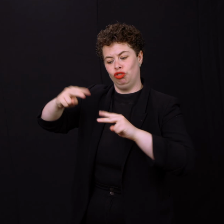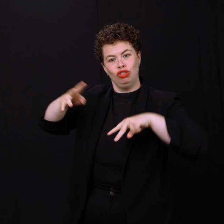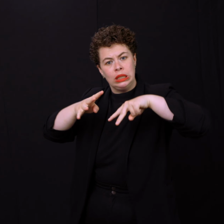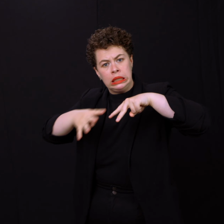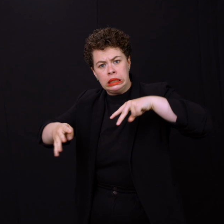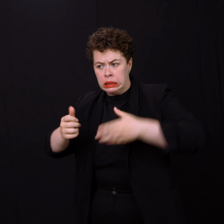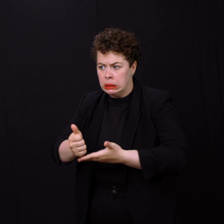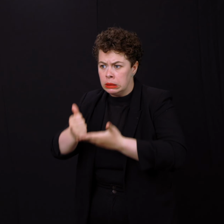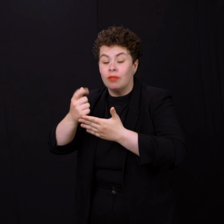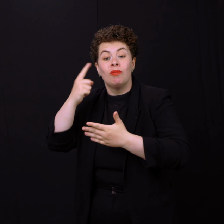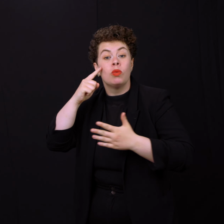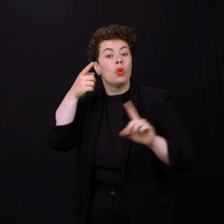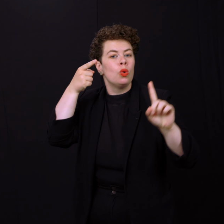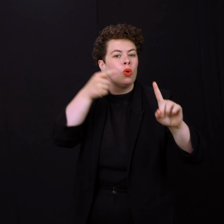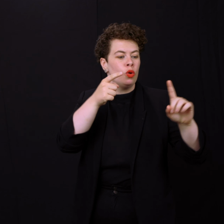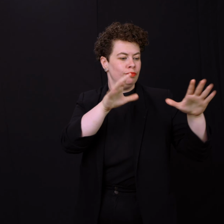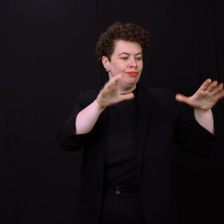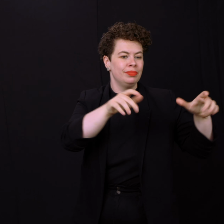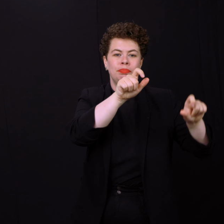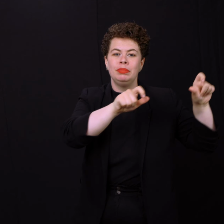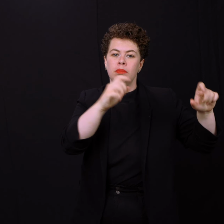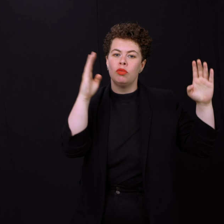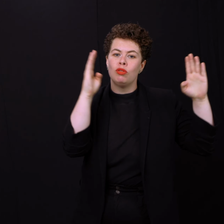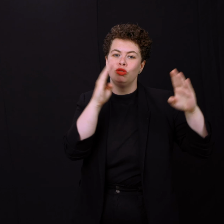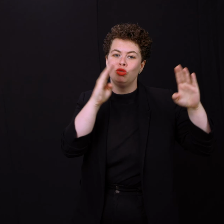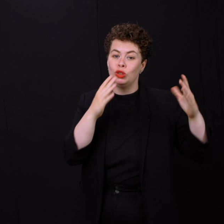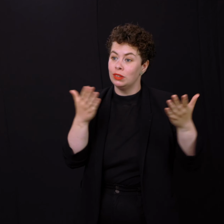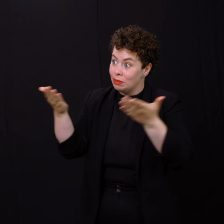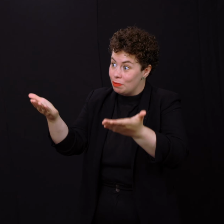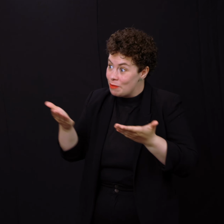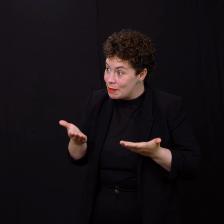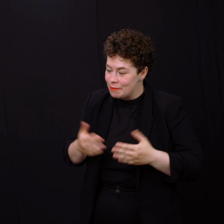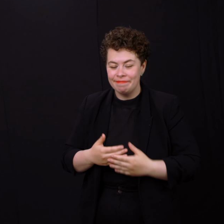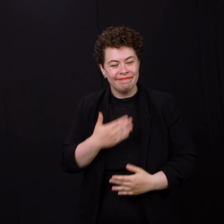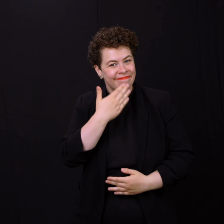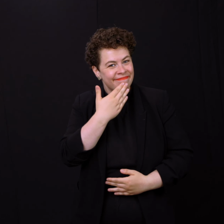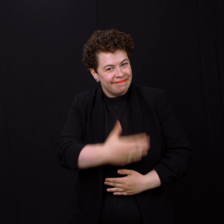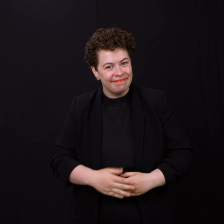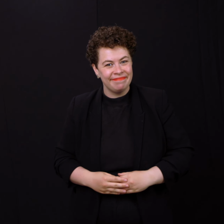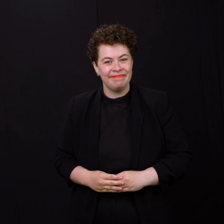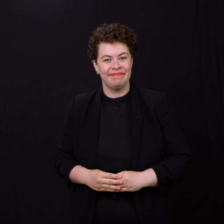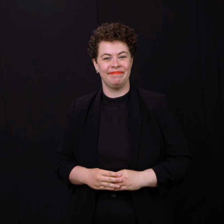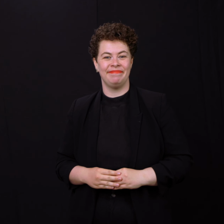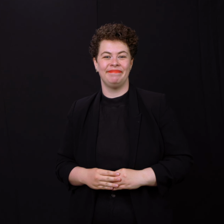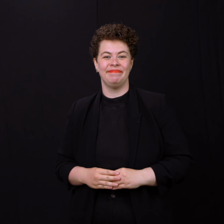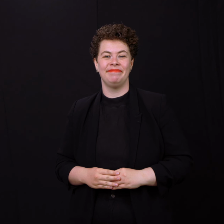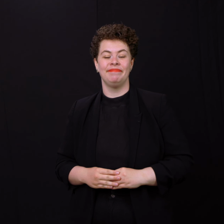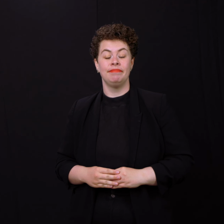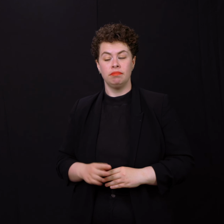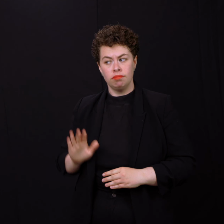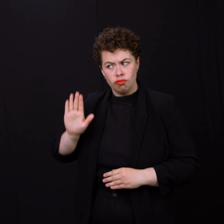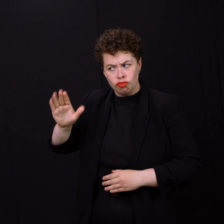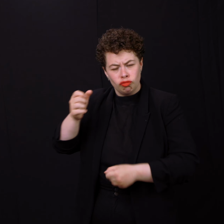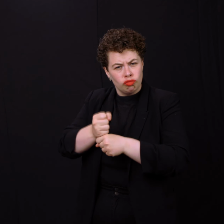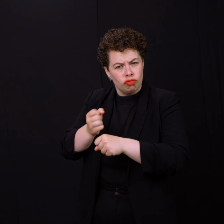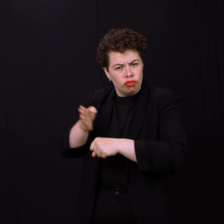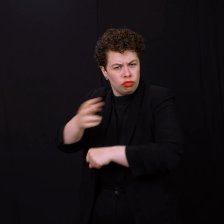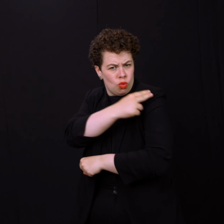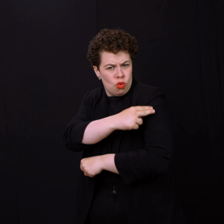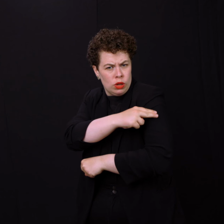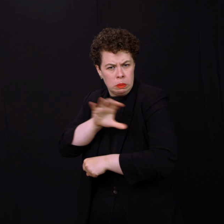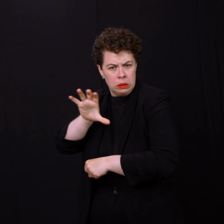in Usher patients. Welcome, Mariya, in the first place. Thank you so much, Noor. So, as a consultant ophthalmologist, you see Usher